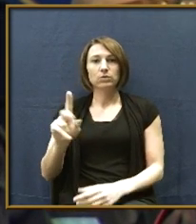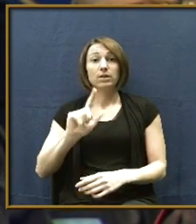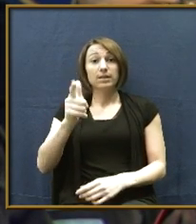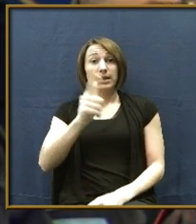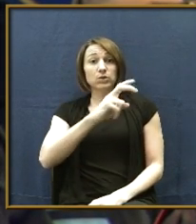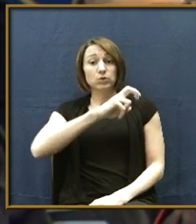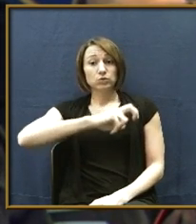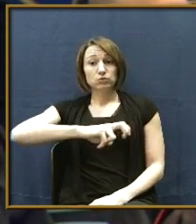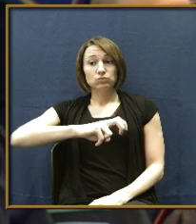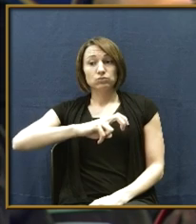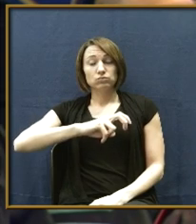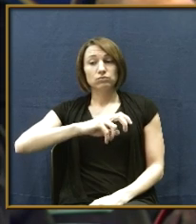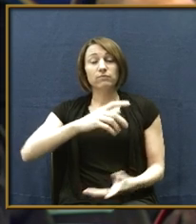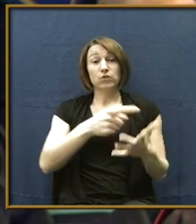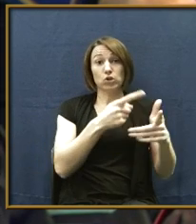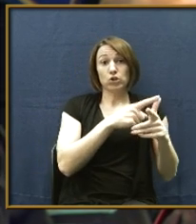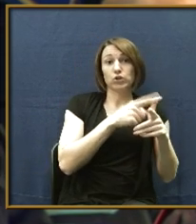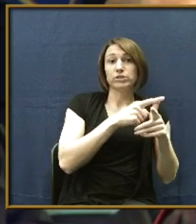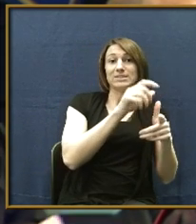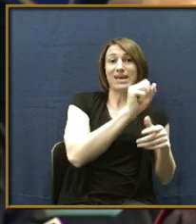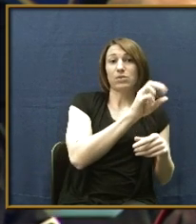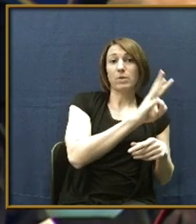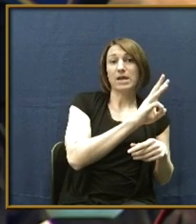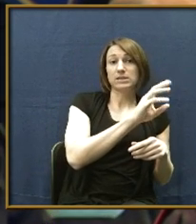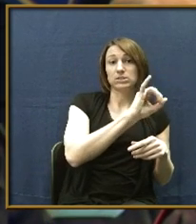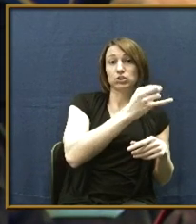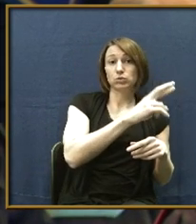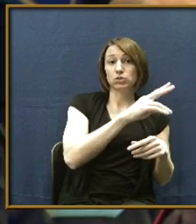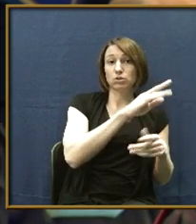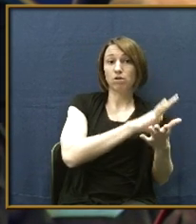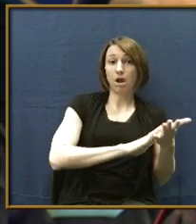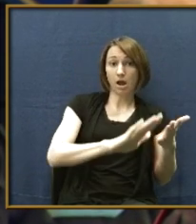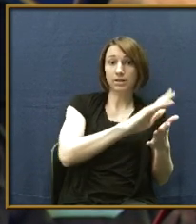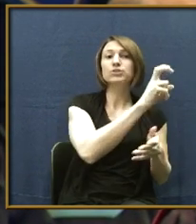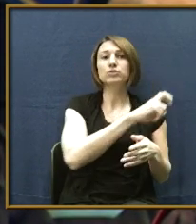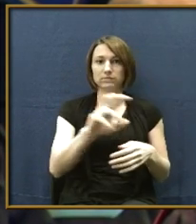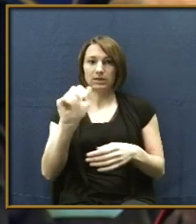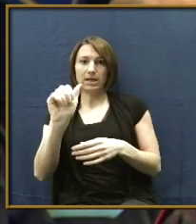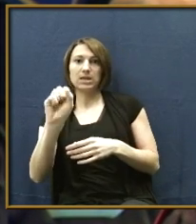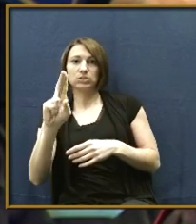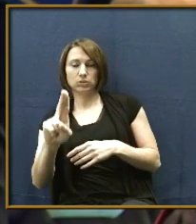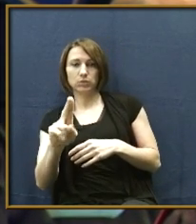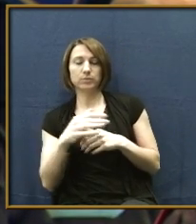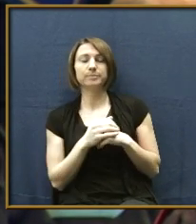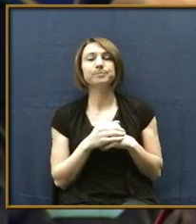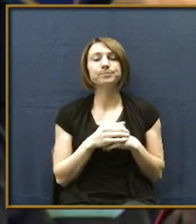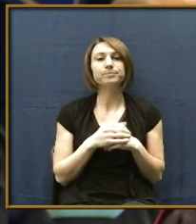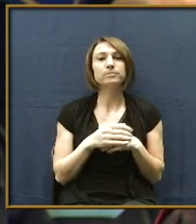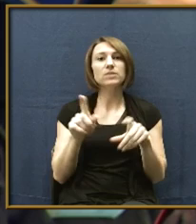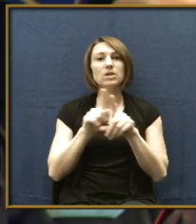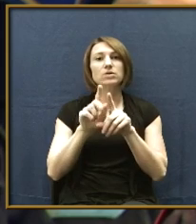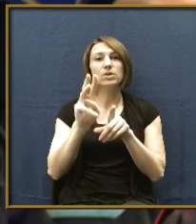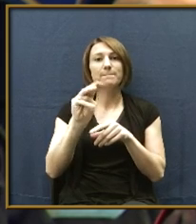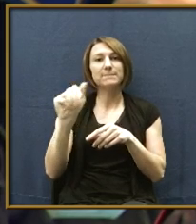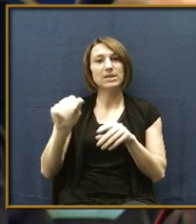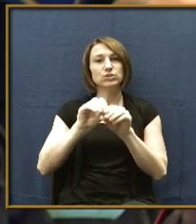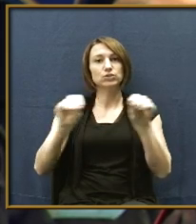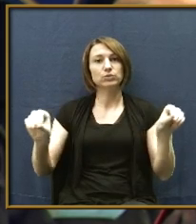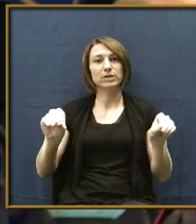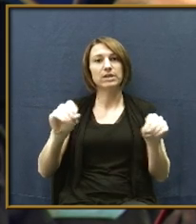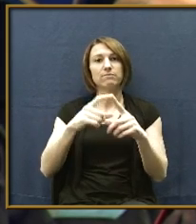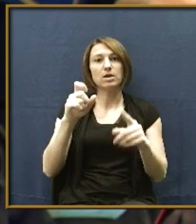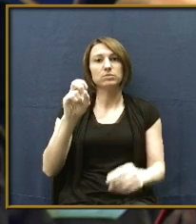transferring here from Southwest Junior College, he earned his Master's degree in Business Administration from Sol-Ross State